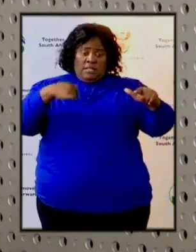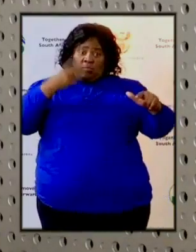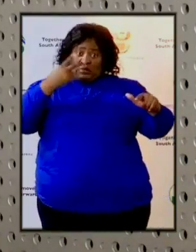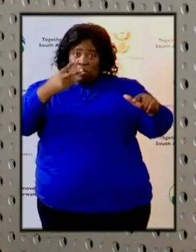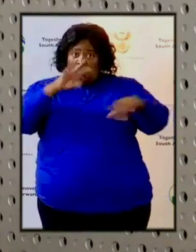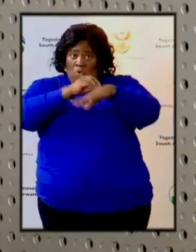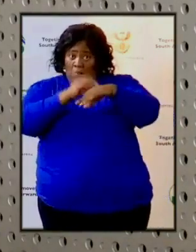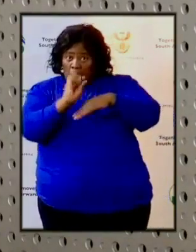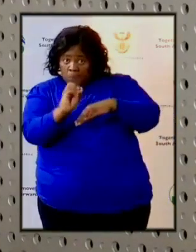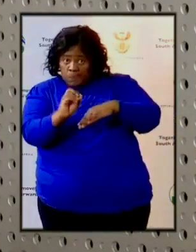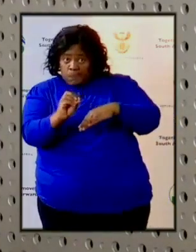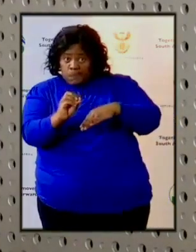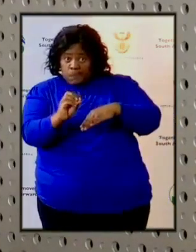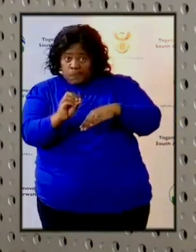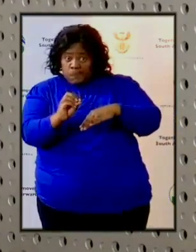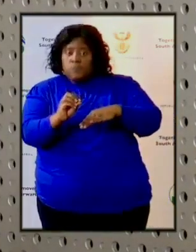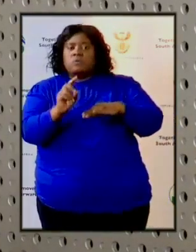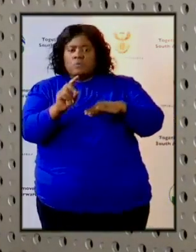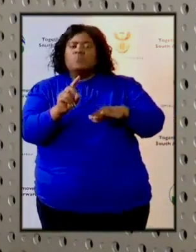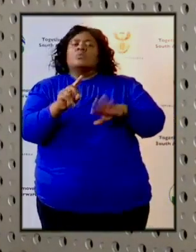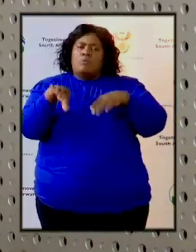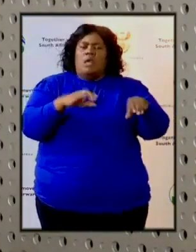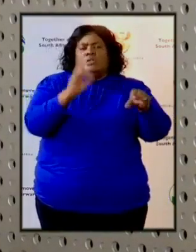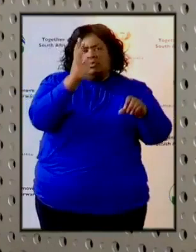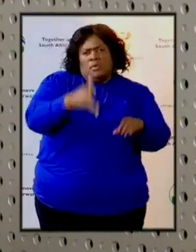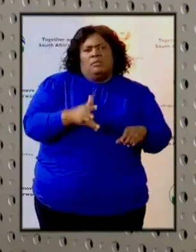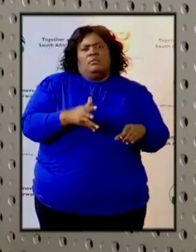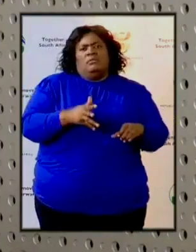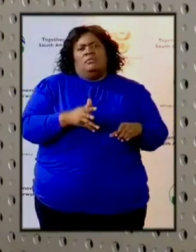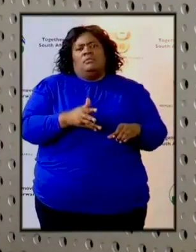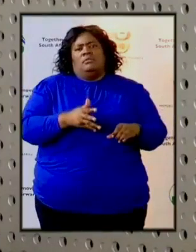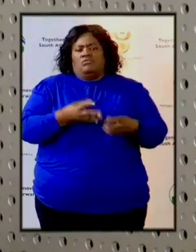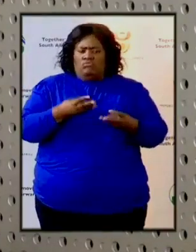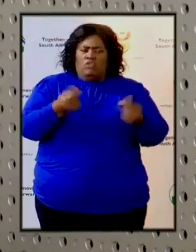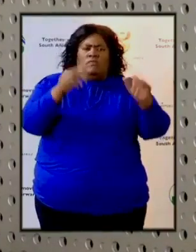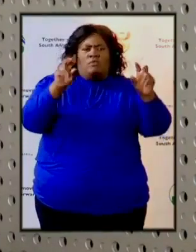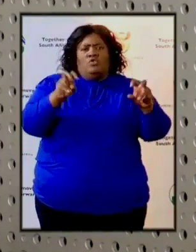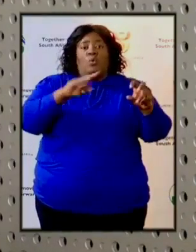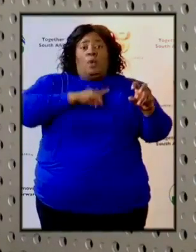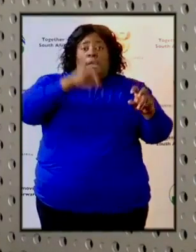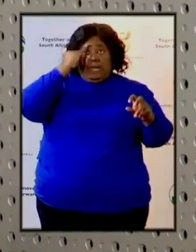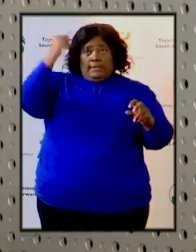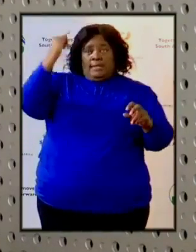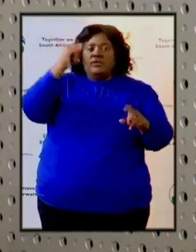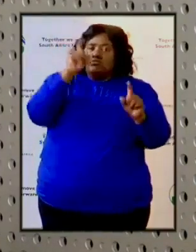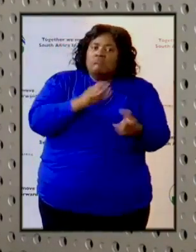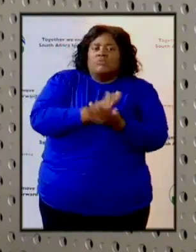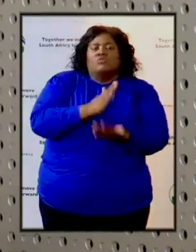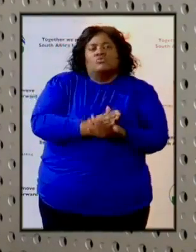problem, we will act accordingly. Because the idea is to make sure we